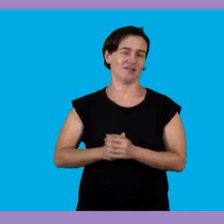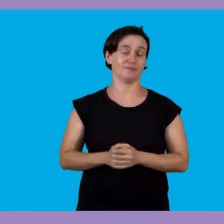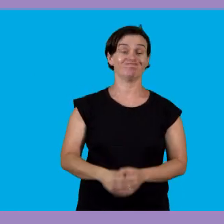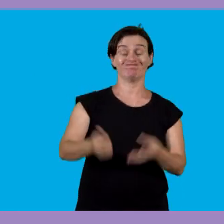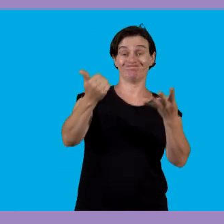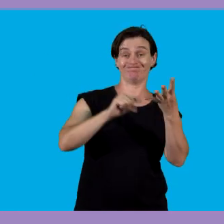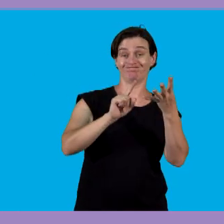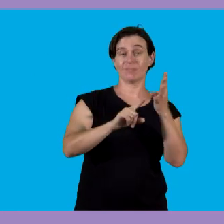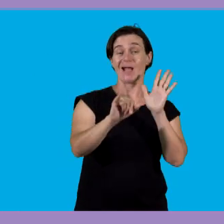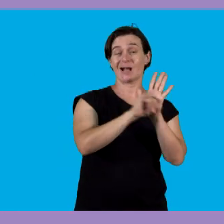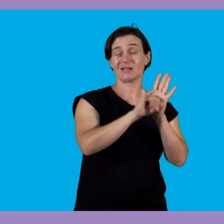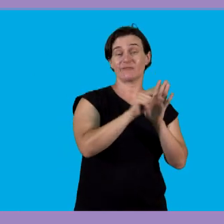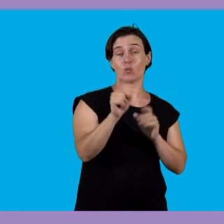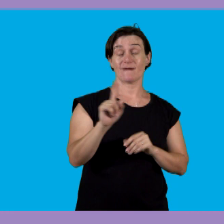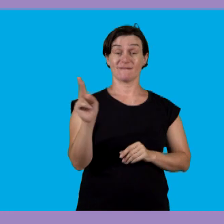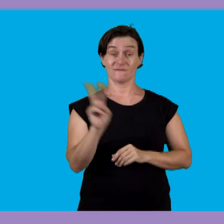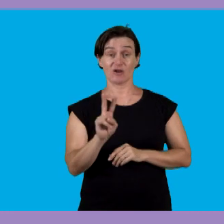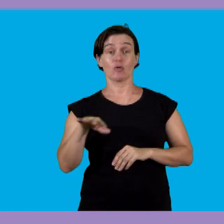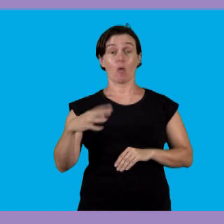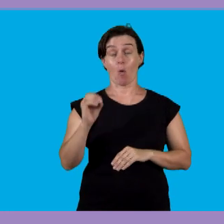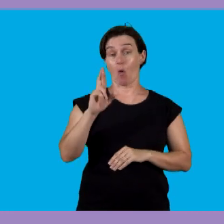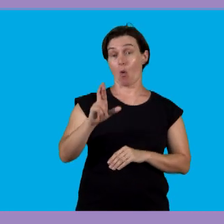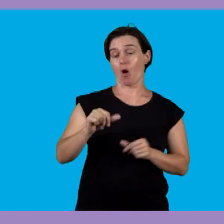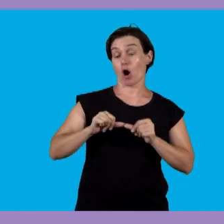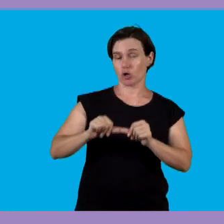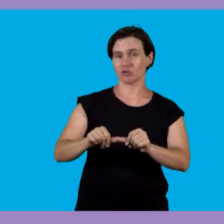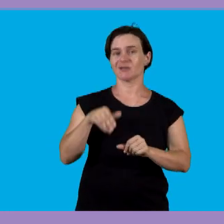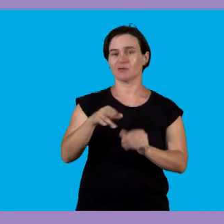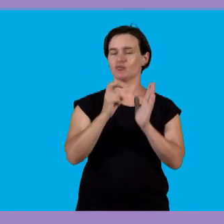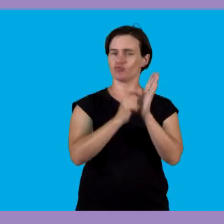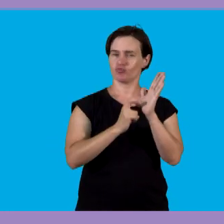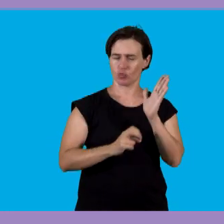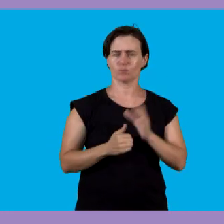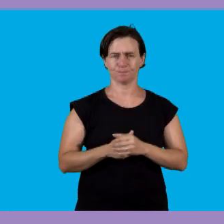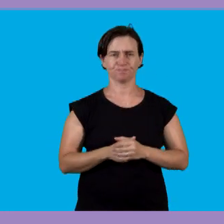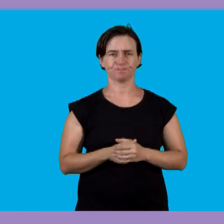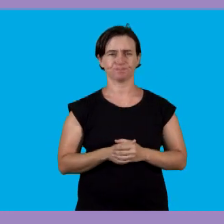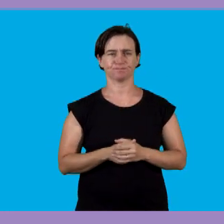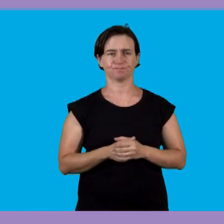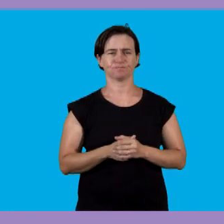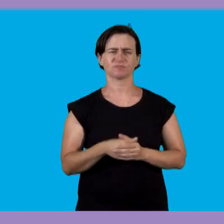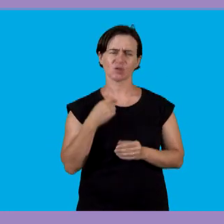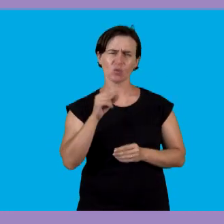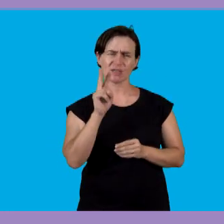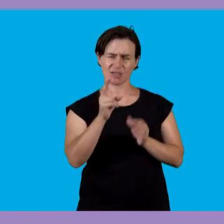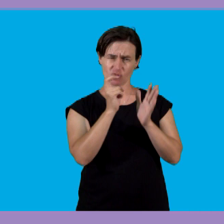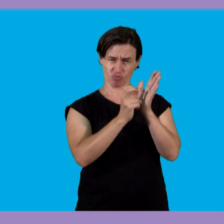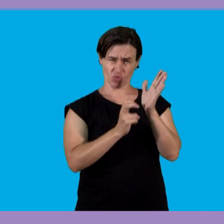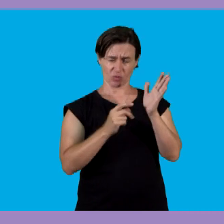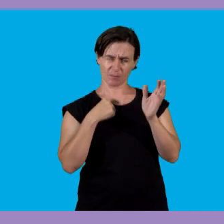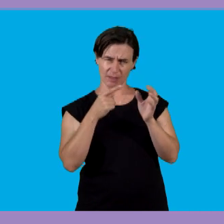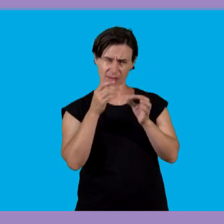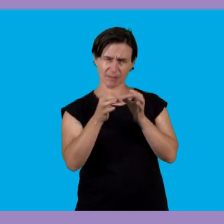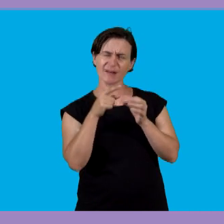identify the variable and a constant in that rule. So as we are looking at our rule there in algebraic